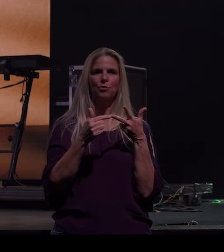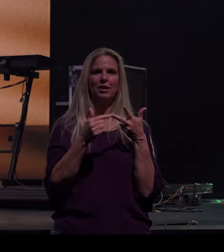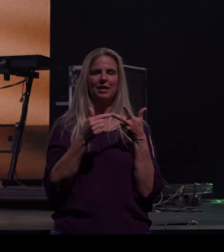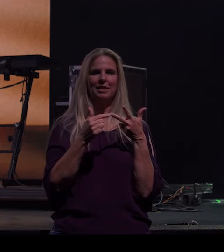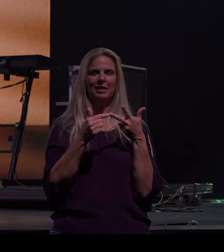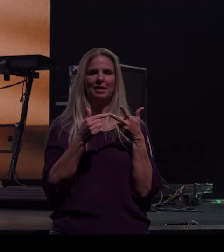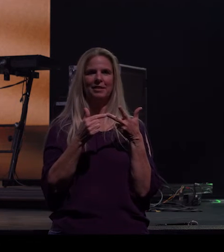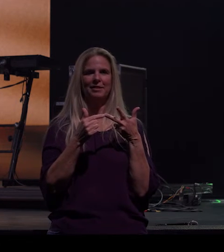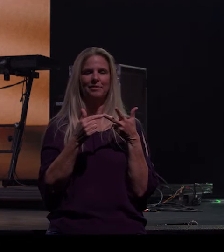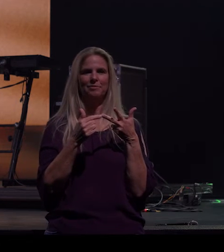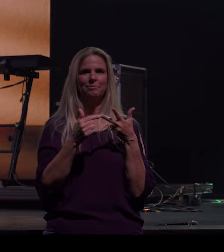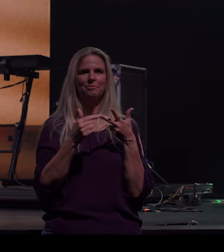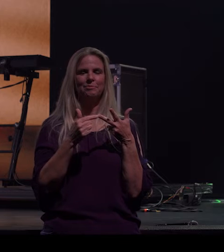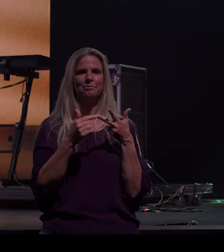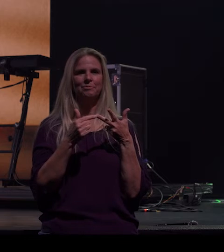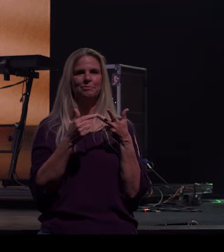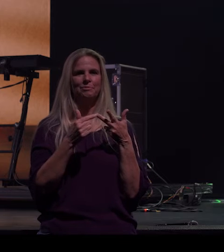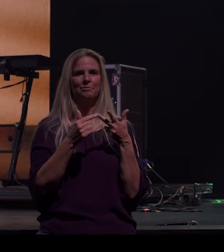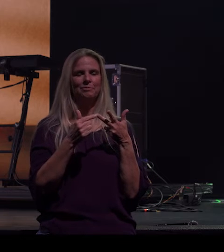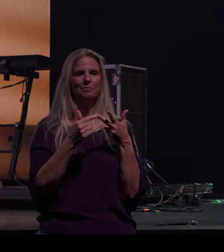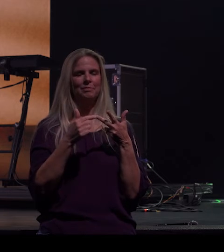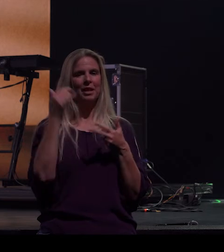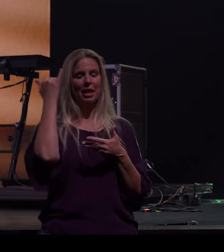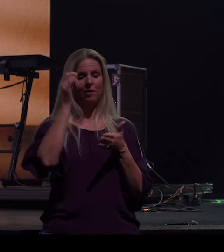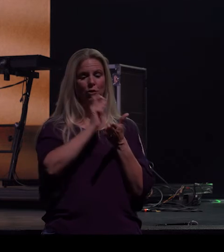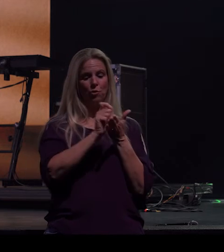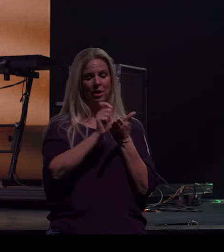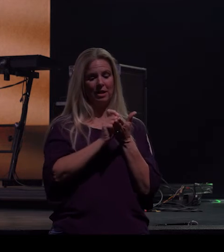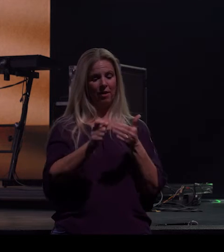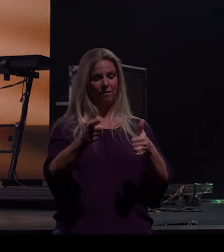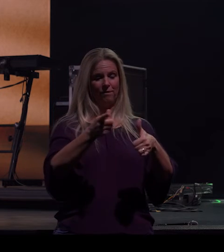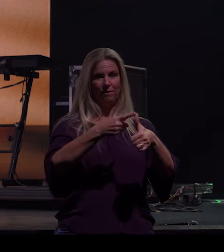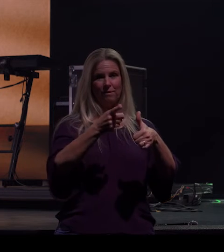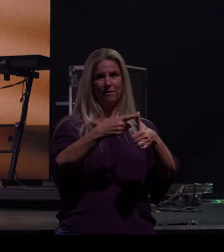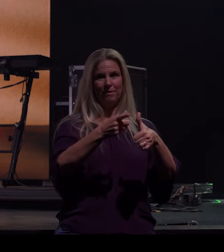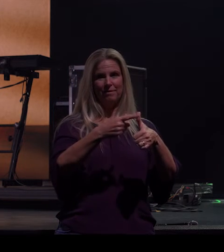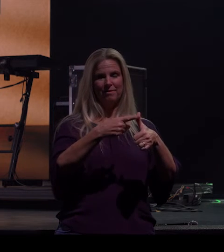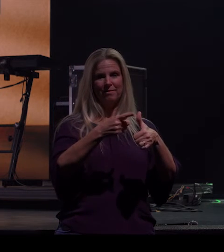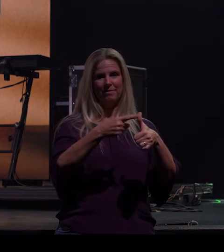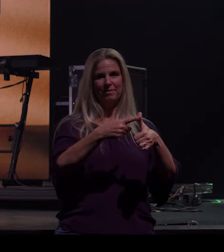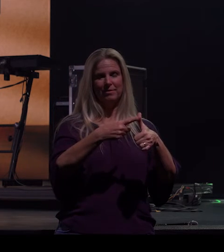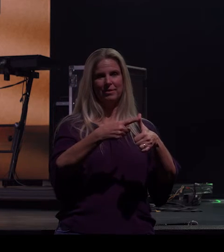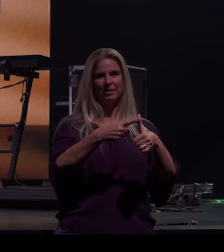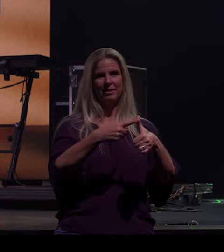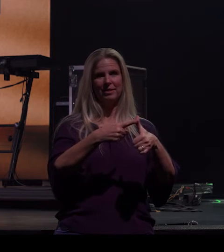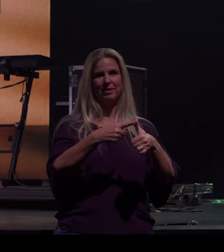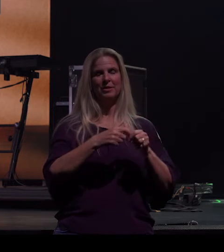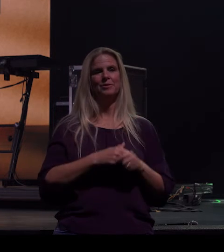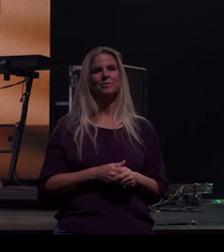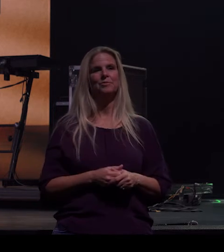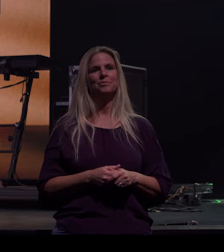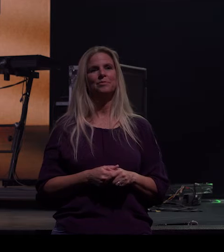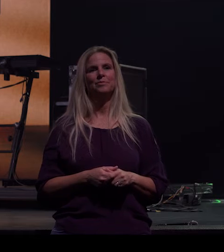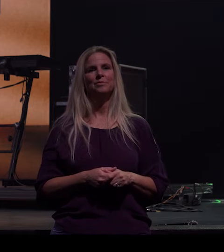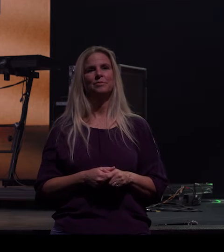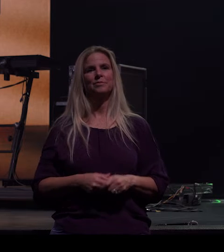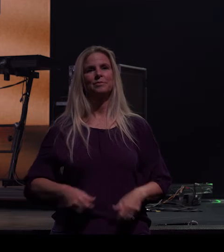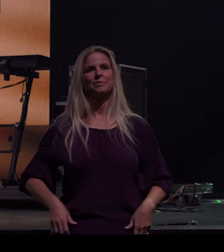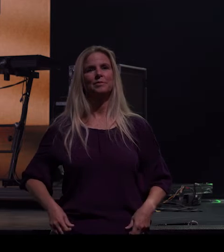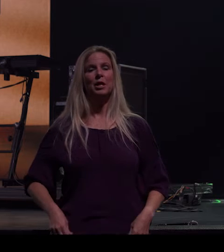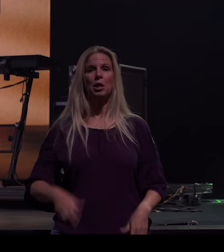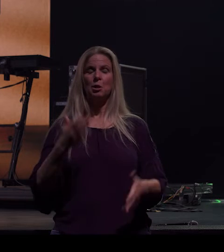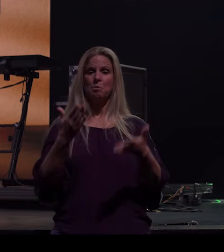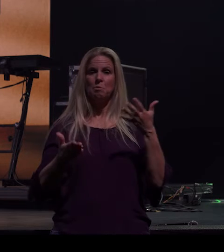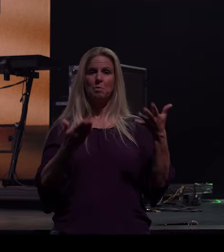dive a little deeper on. If you're taking notes today, I hope you are. Here's number one. You may be one piece of advice away from a better